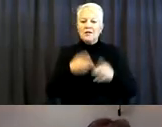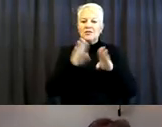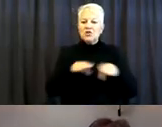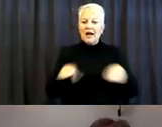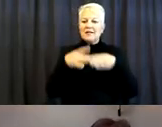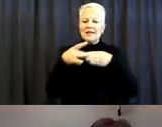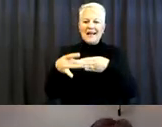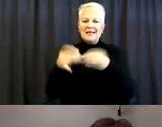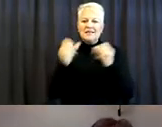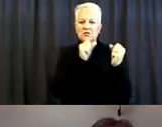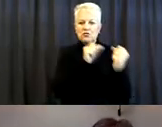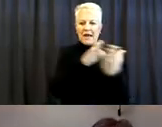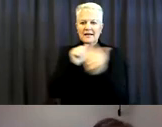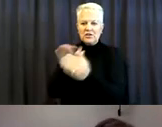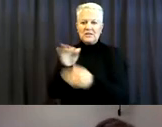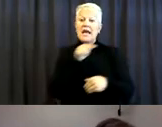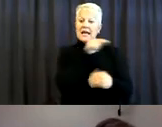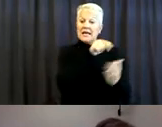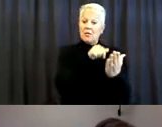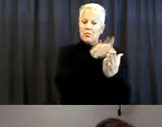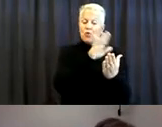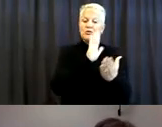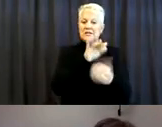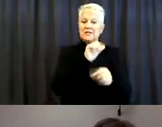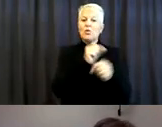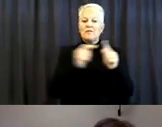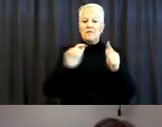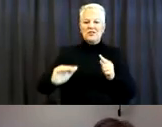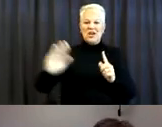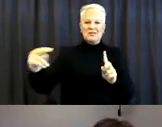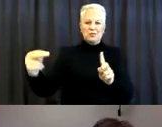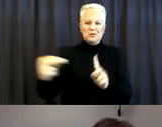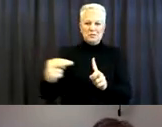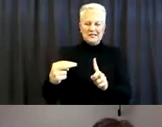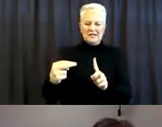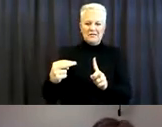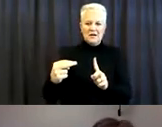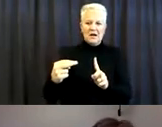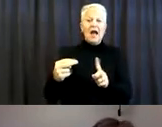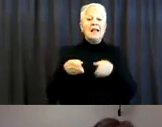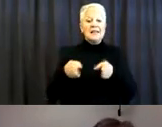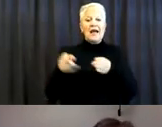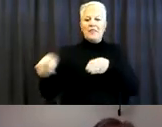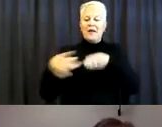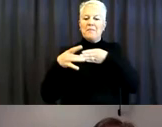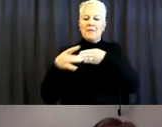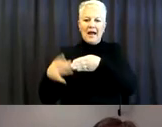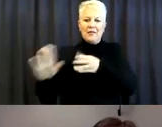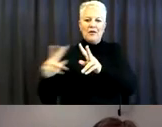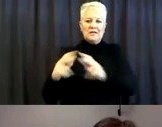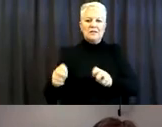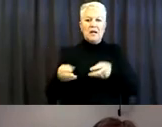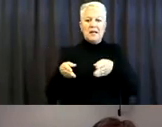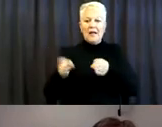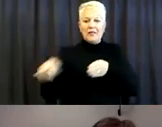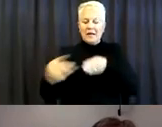He really looks at approaching his work from the child's perspective. So letting them guide the assessment, let them guide the